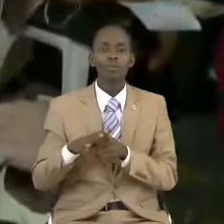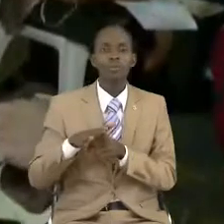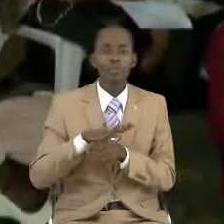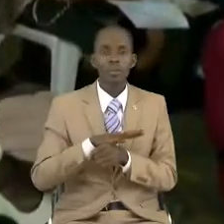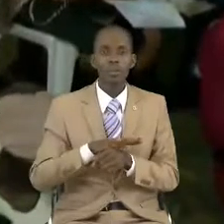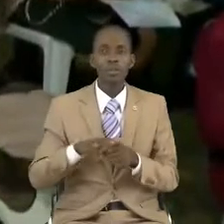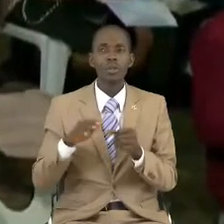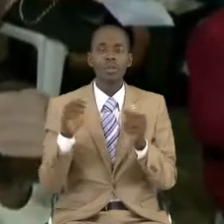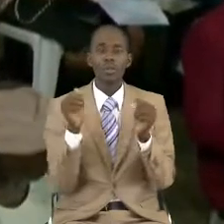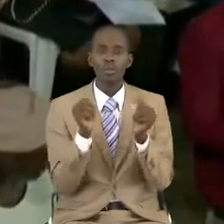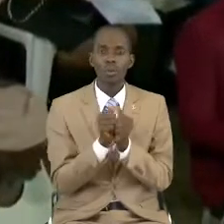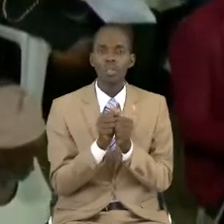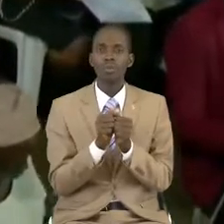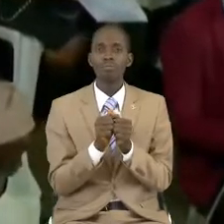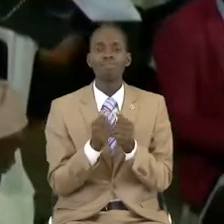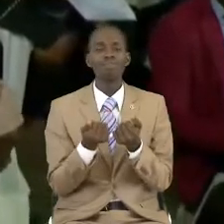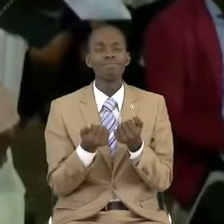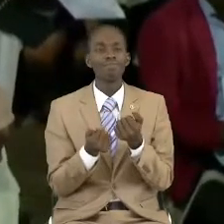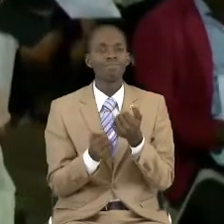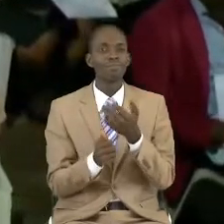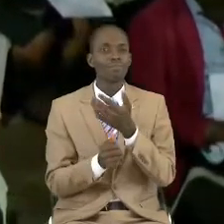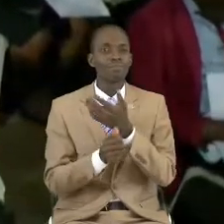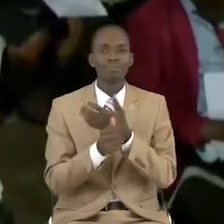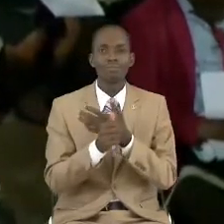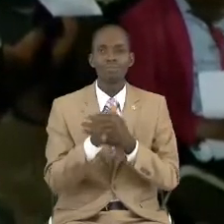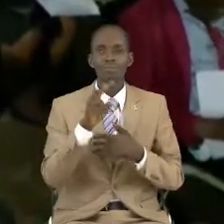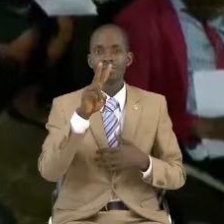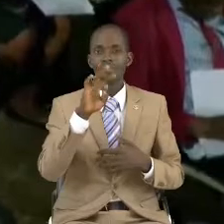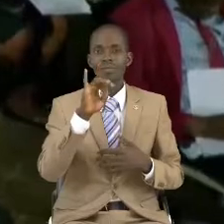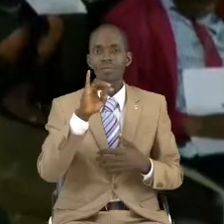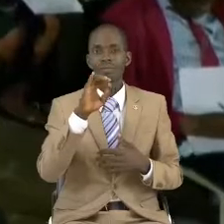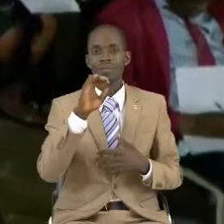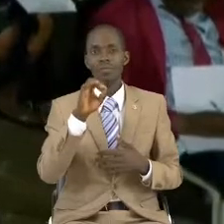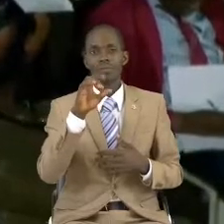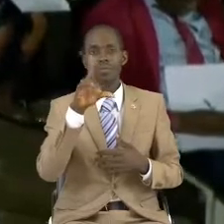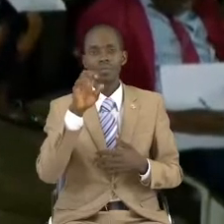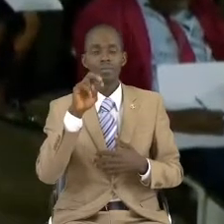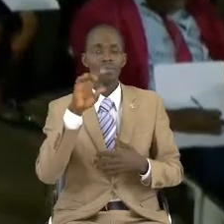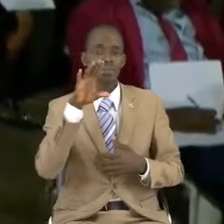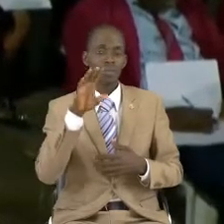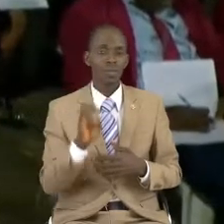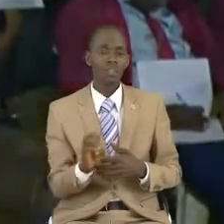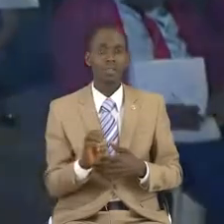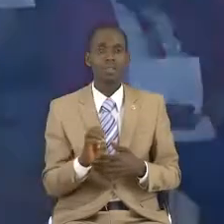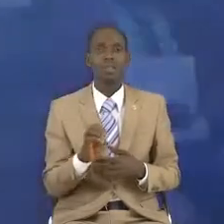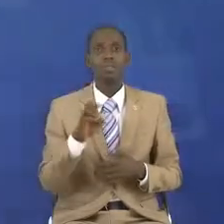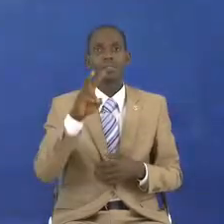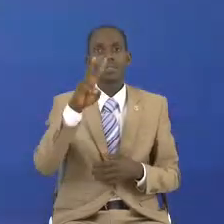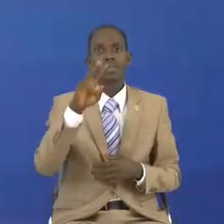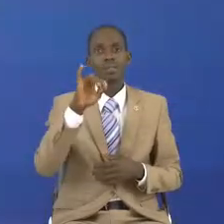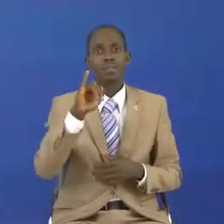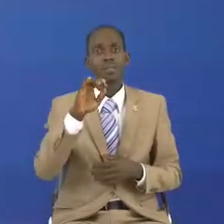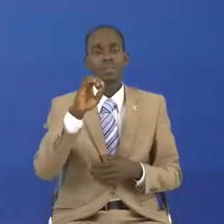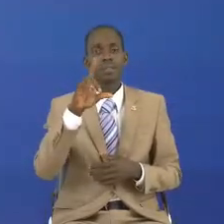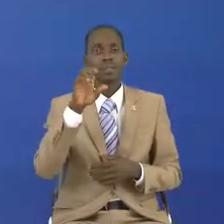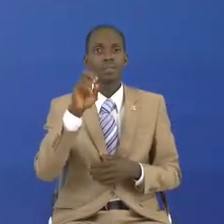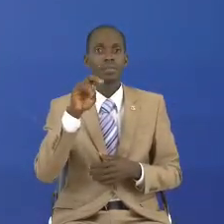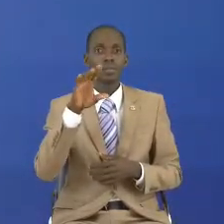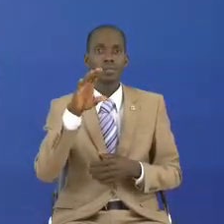violence god condemns violence it condemns